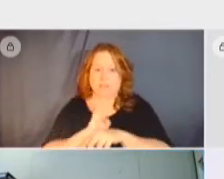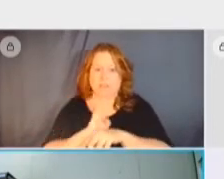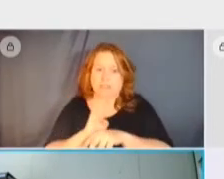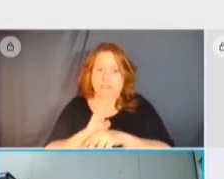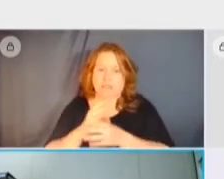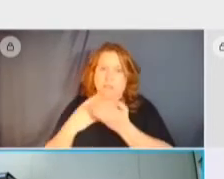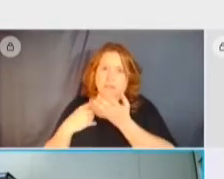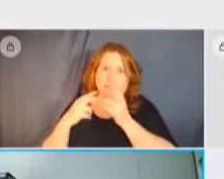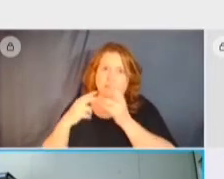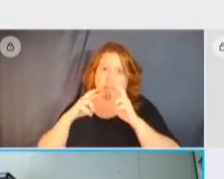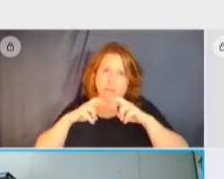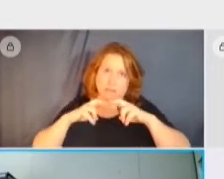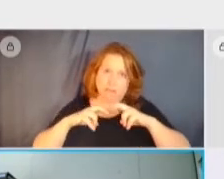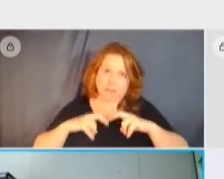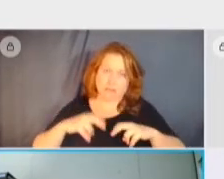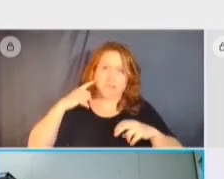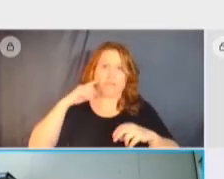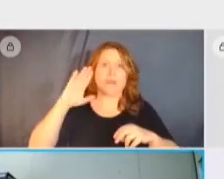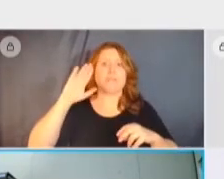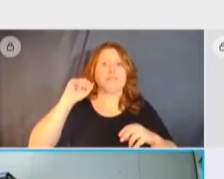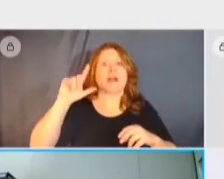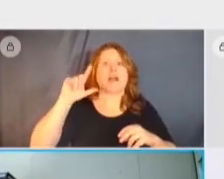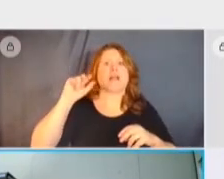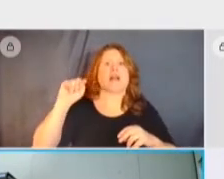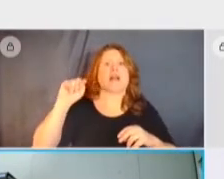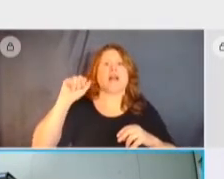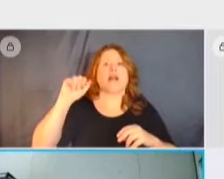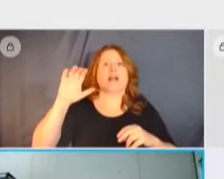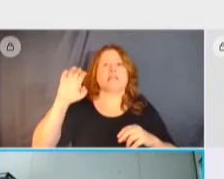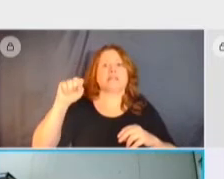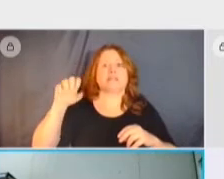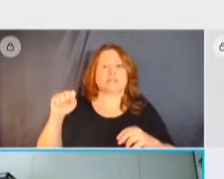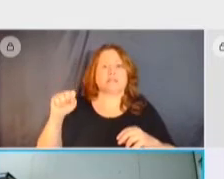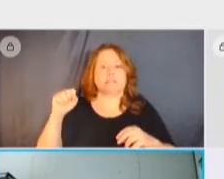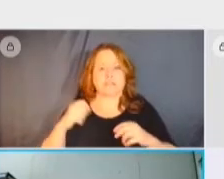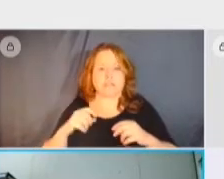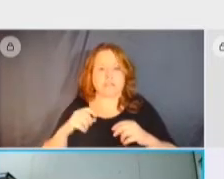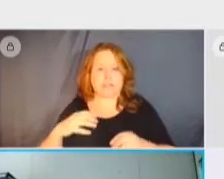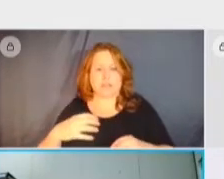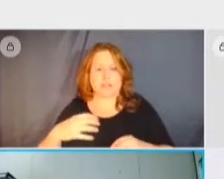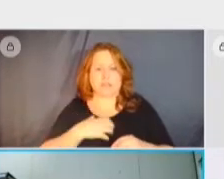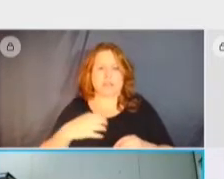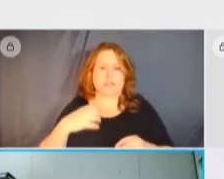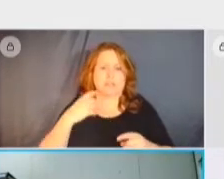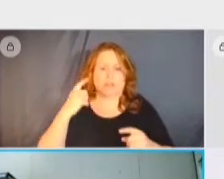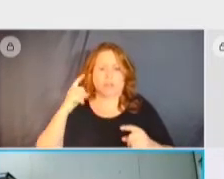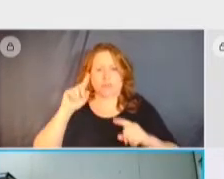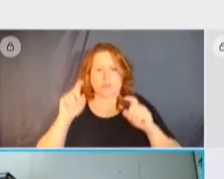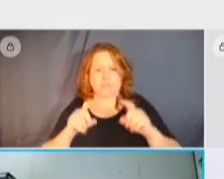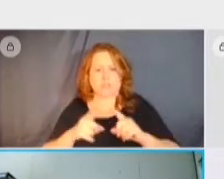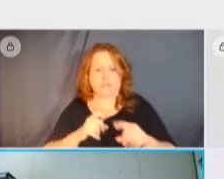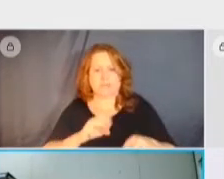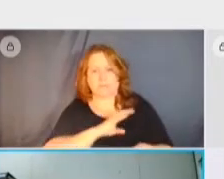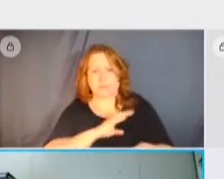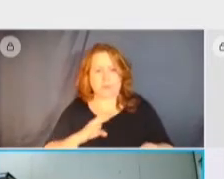Questions and petition questions, objection questions, both from the board and many members of the public.